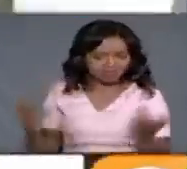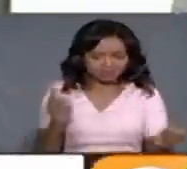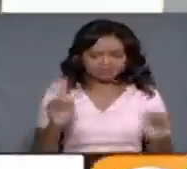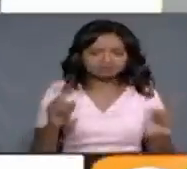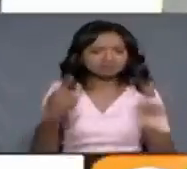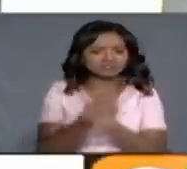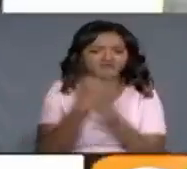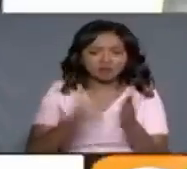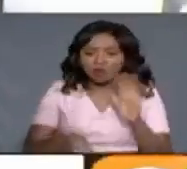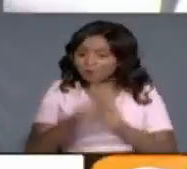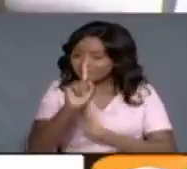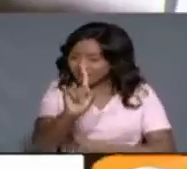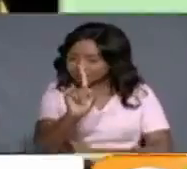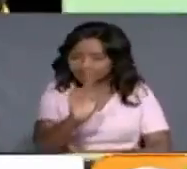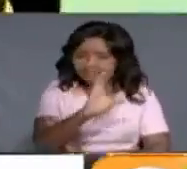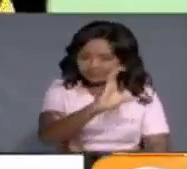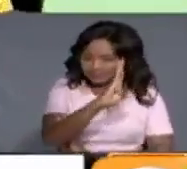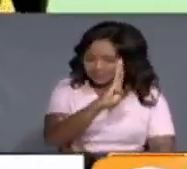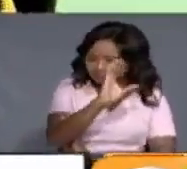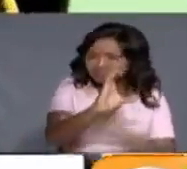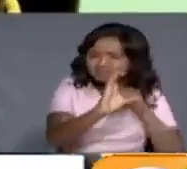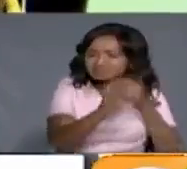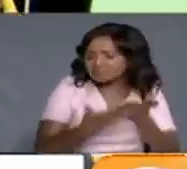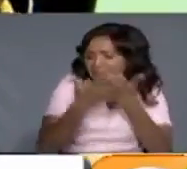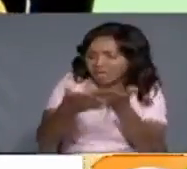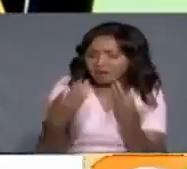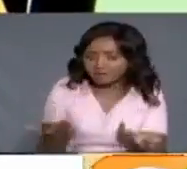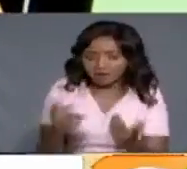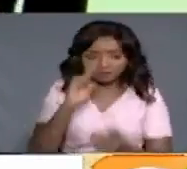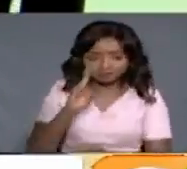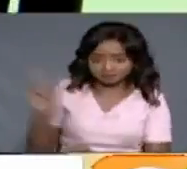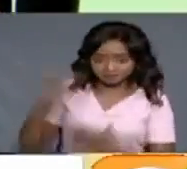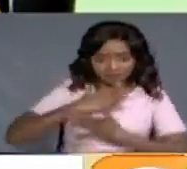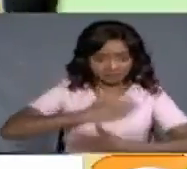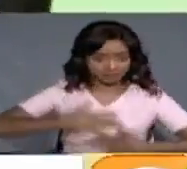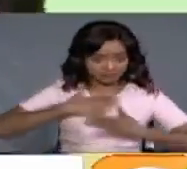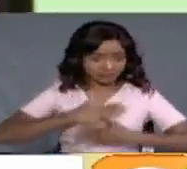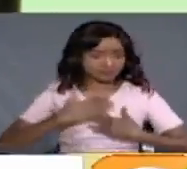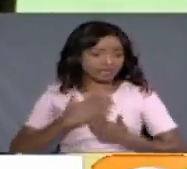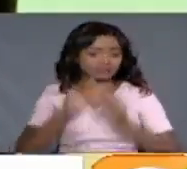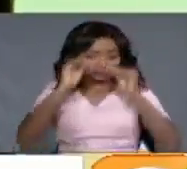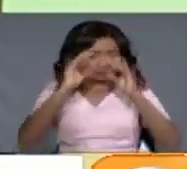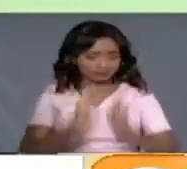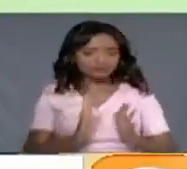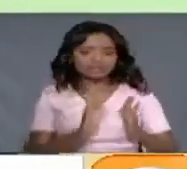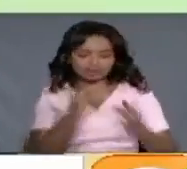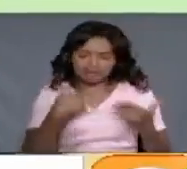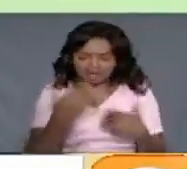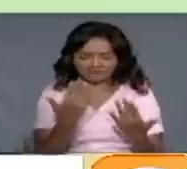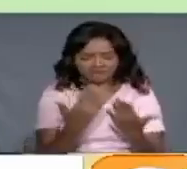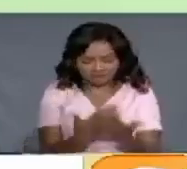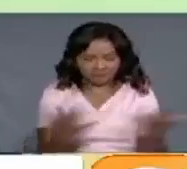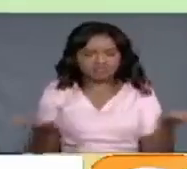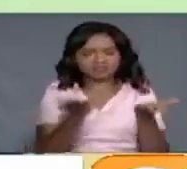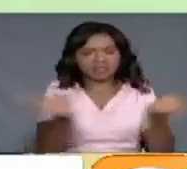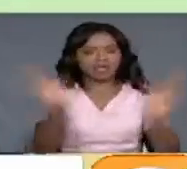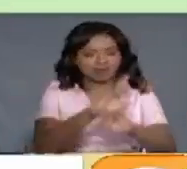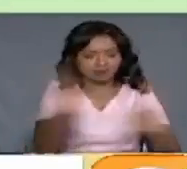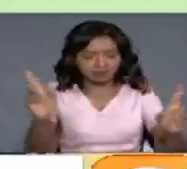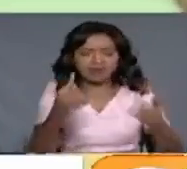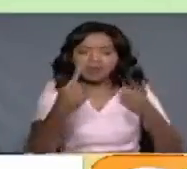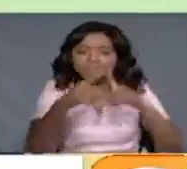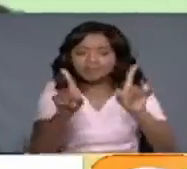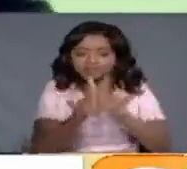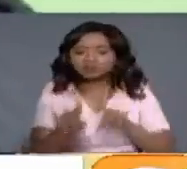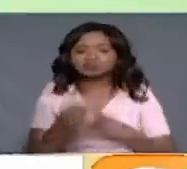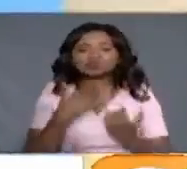competency-based curriculum? Evidently, the science teacher has with him some of the living and non-living things in class. His emphasis not the